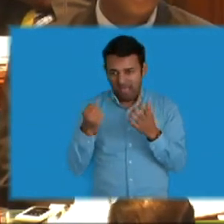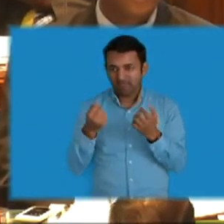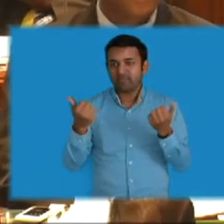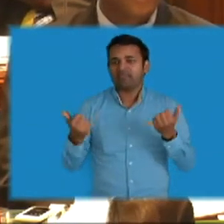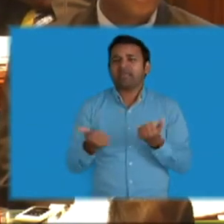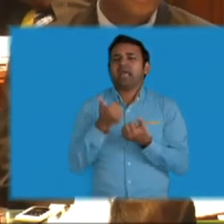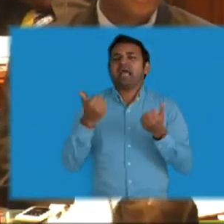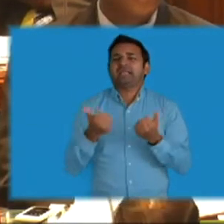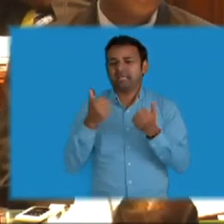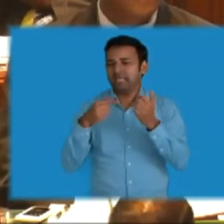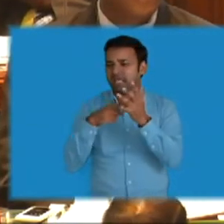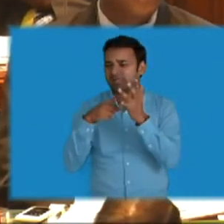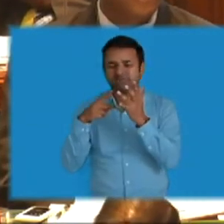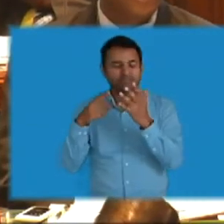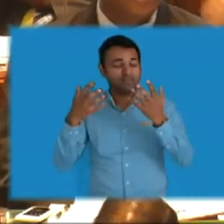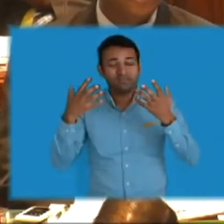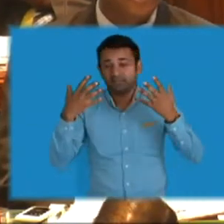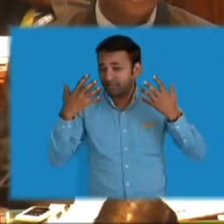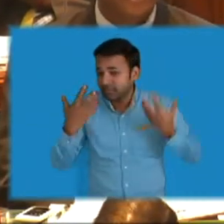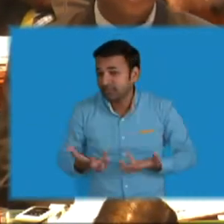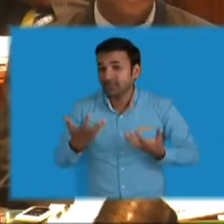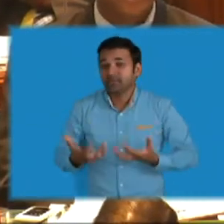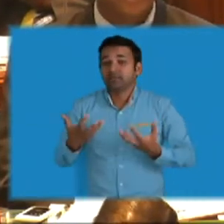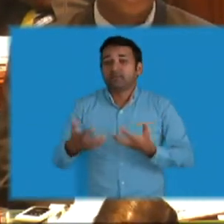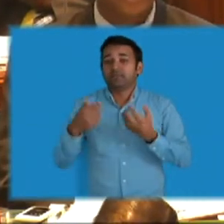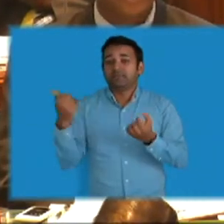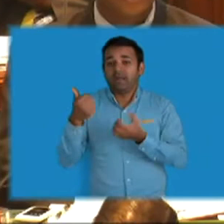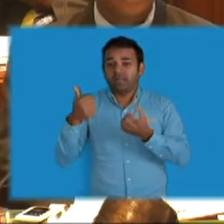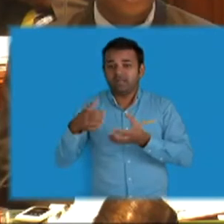thousands of tons asphalt that is being put on the pavement.